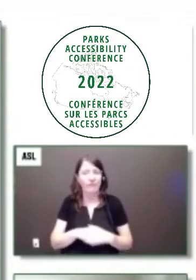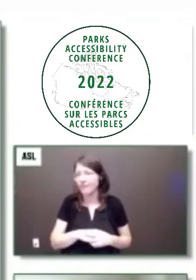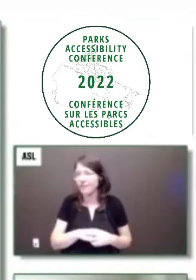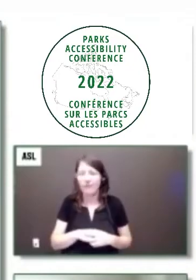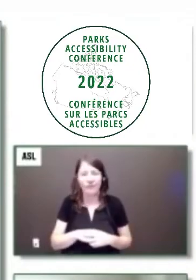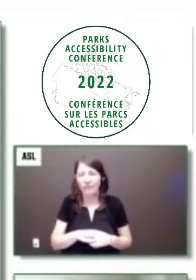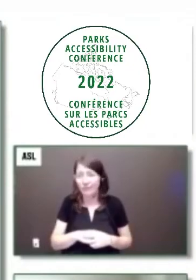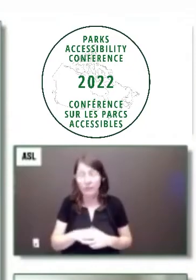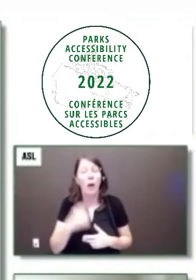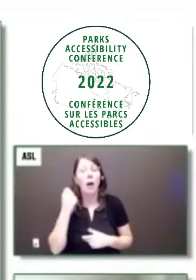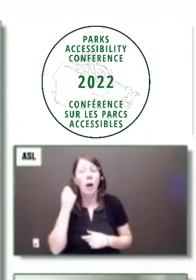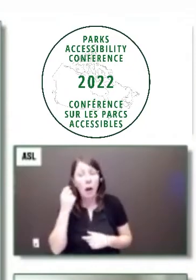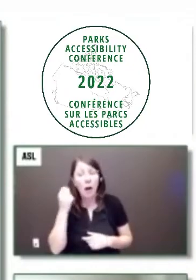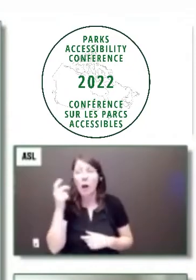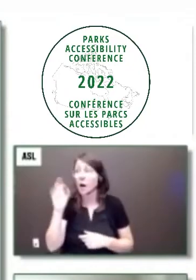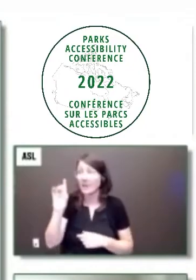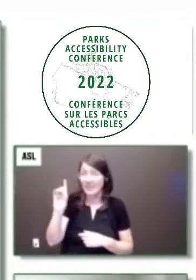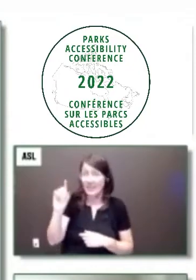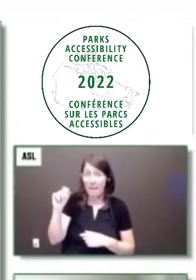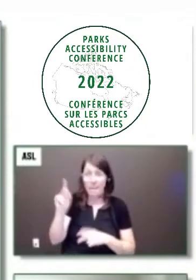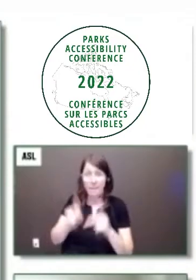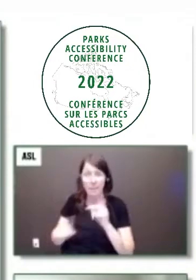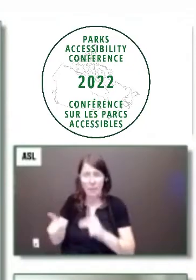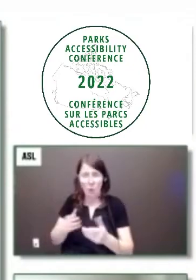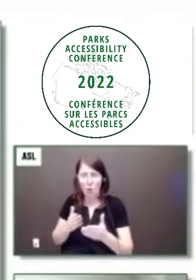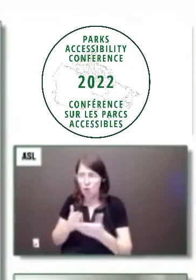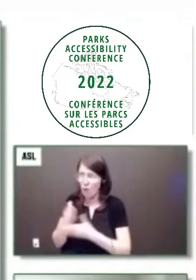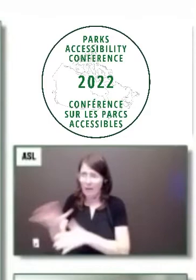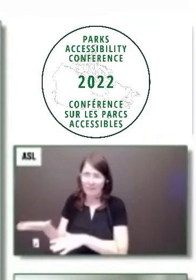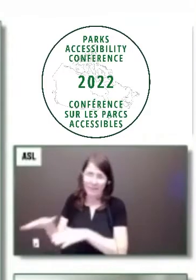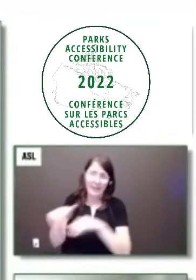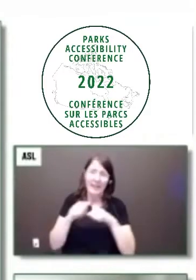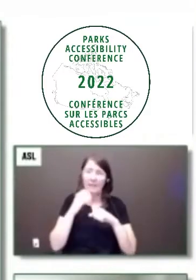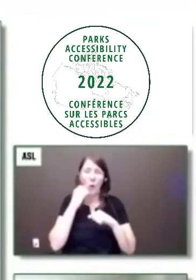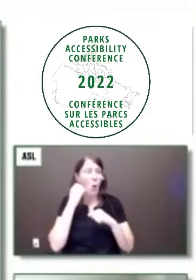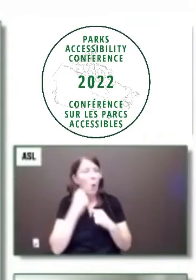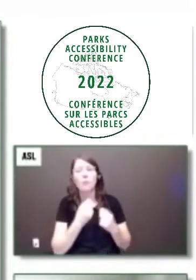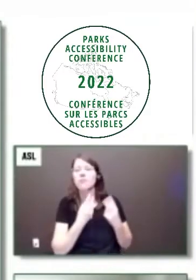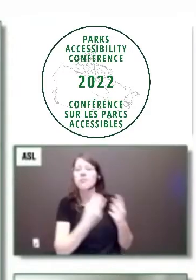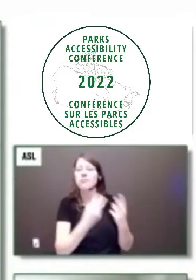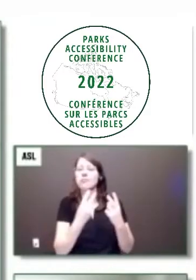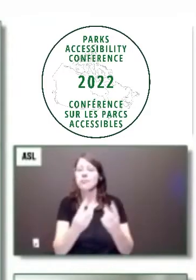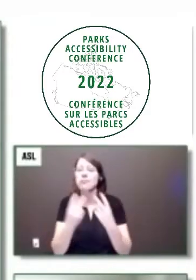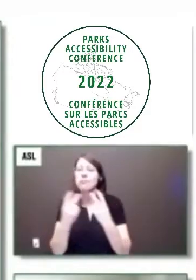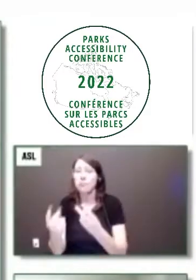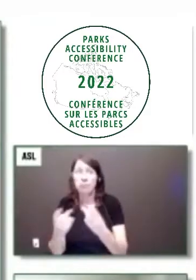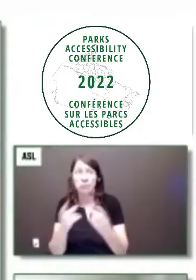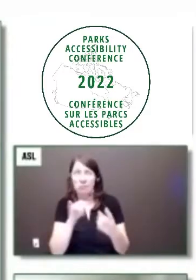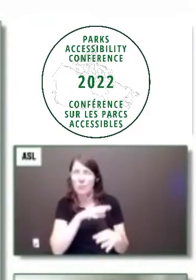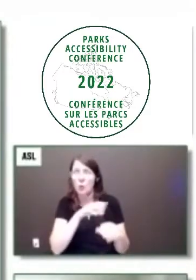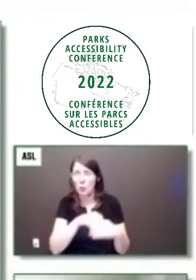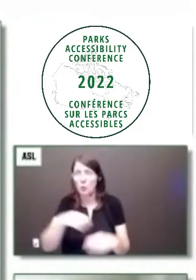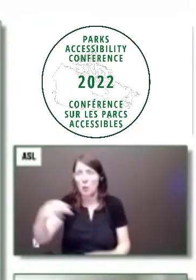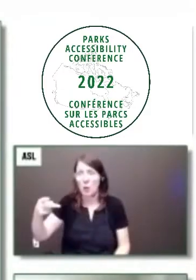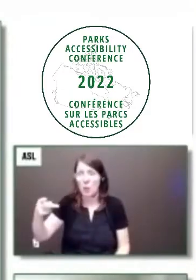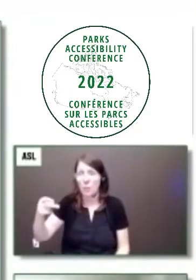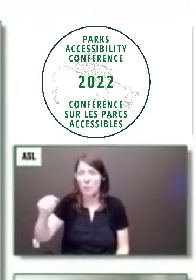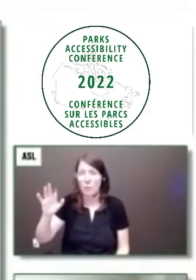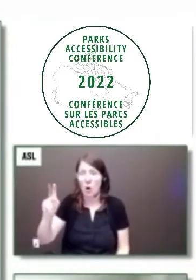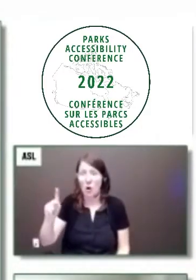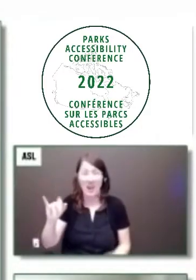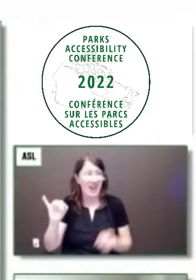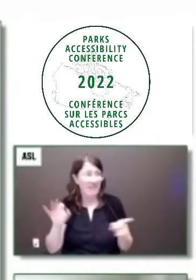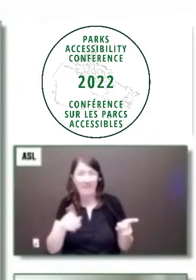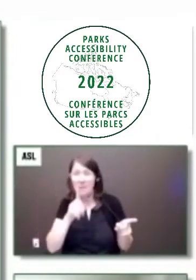fulfilled life, and this includes going to parks. Without washrooms, which are made to fulfill a basic bodily function, disabled people